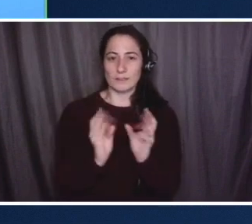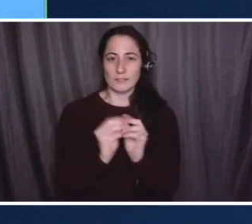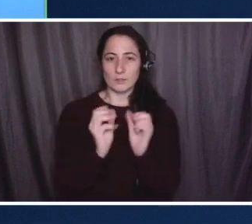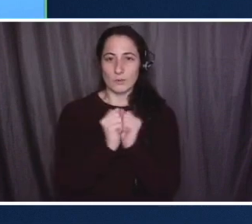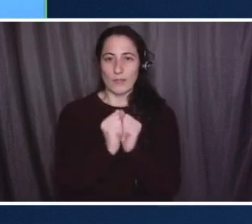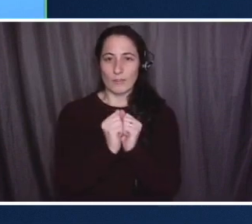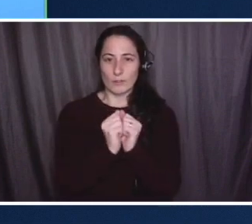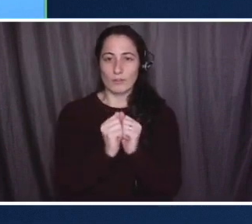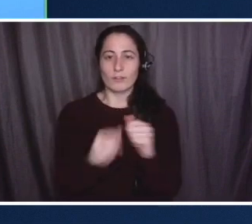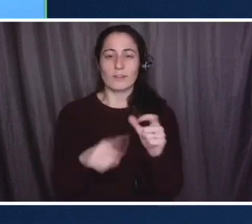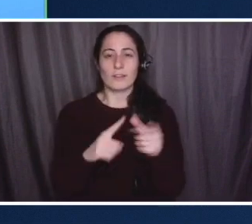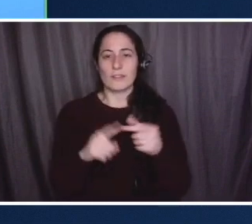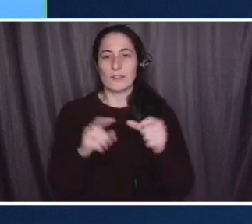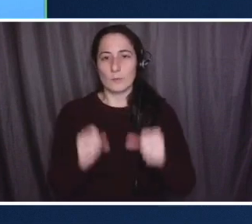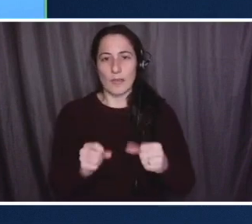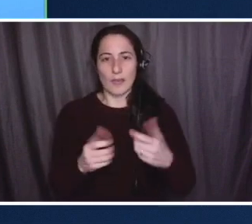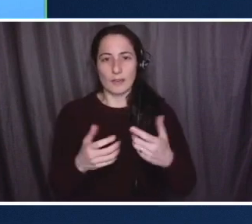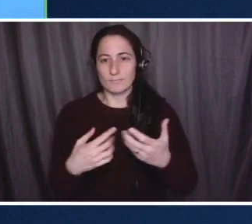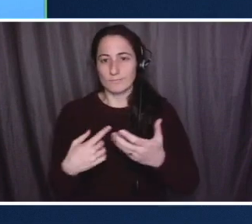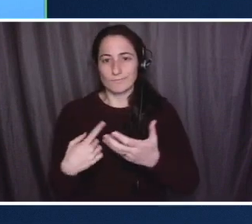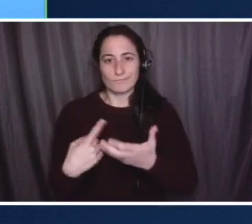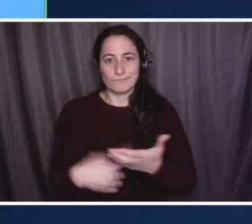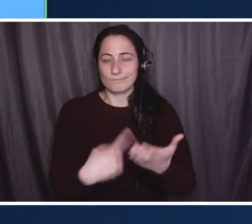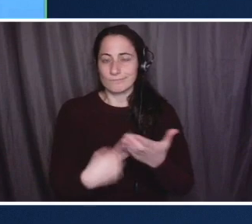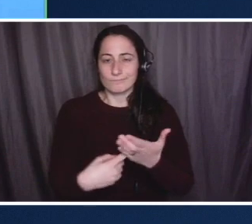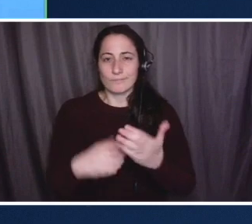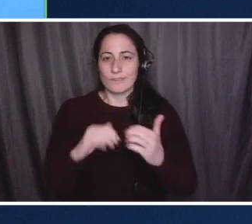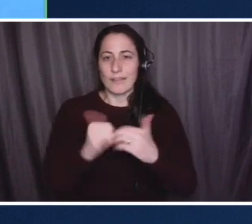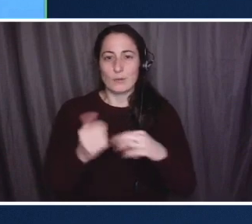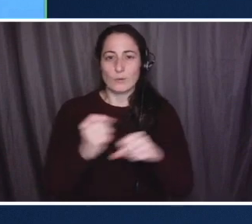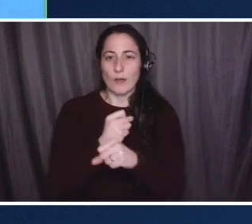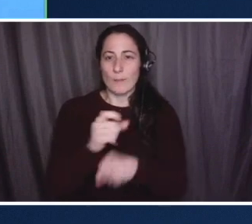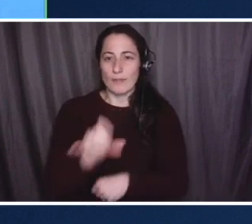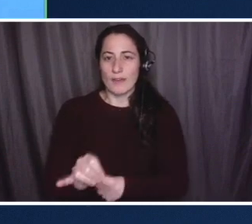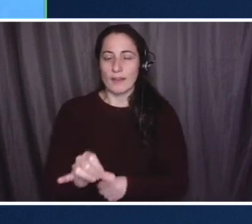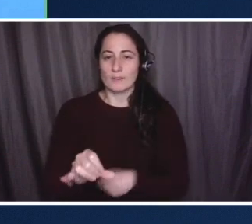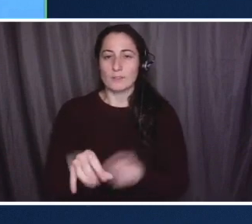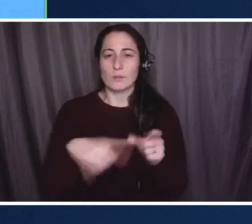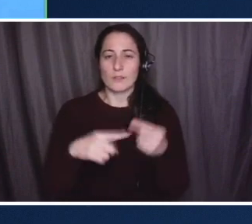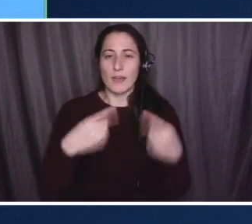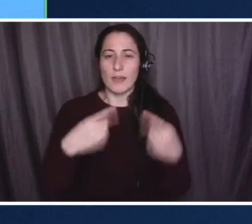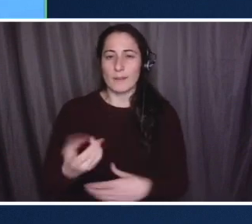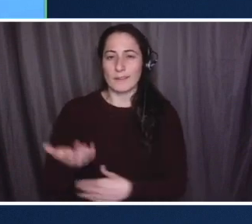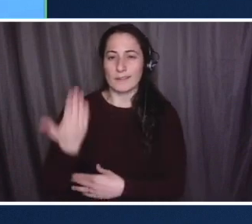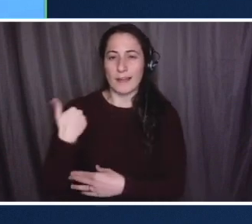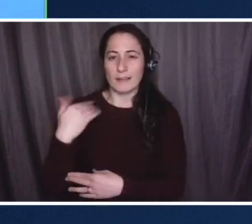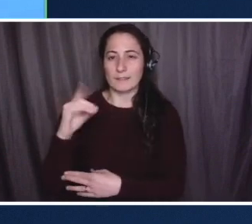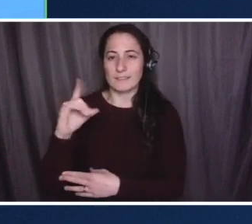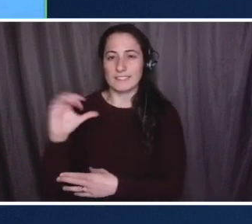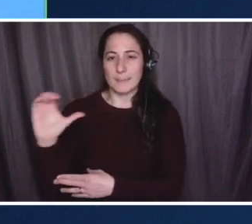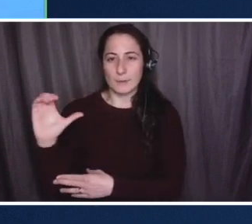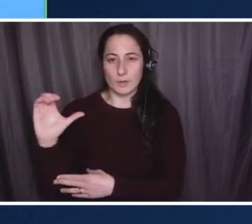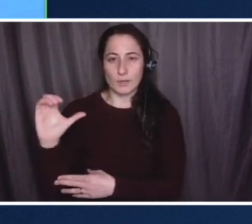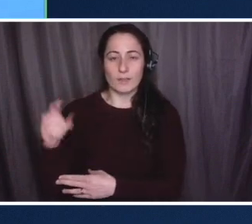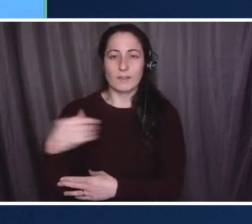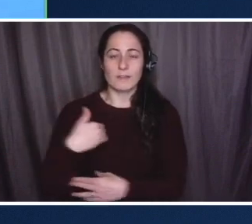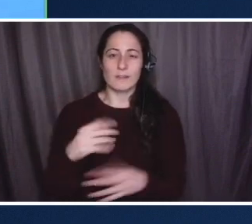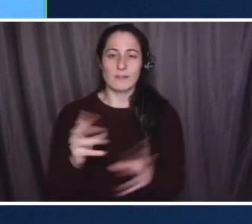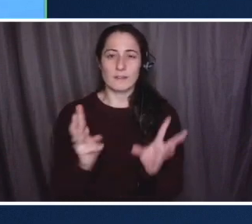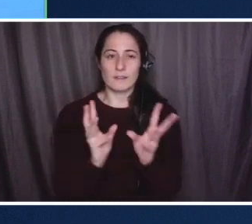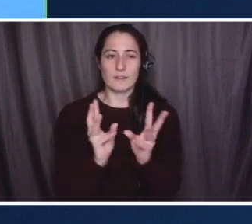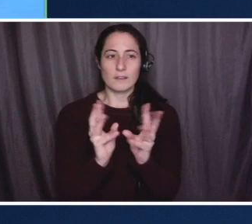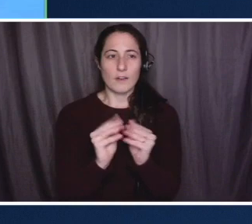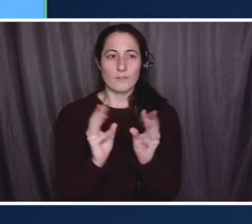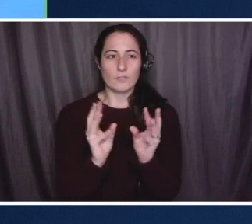conclude with that, you know that in last December, there was also the COSPTEN, the Conference of State Parties to